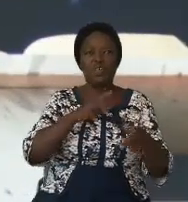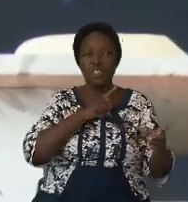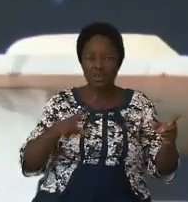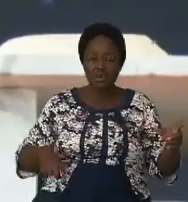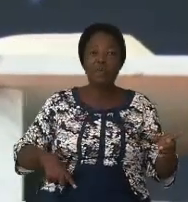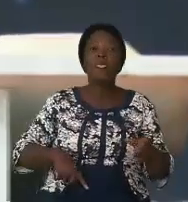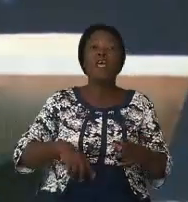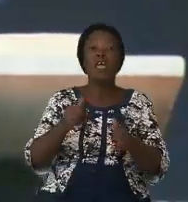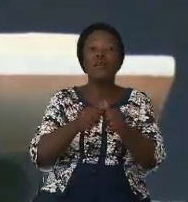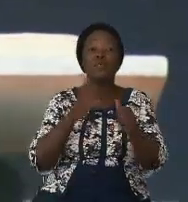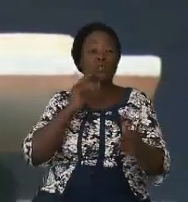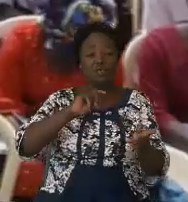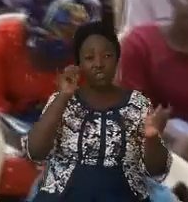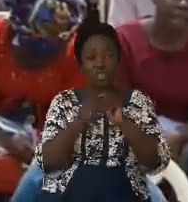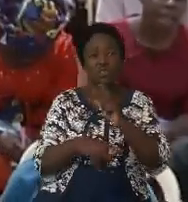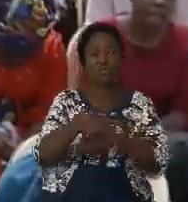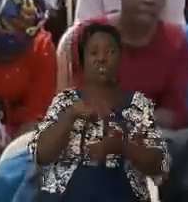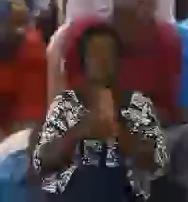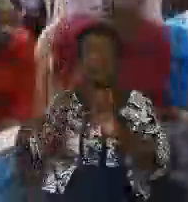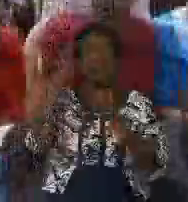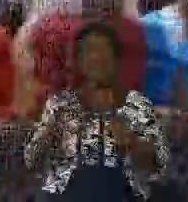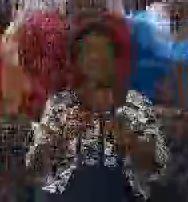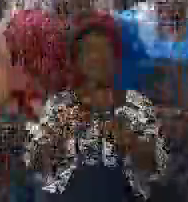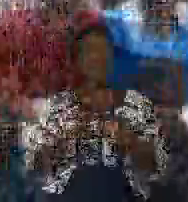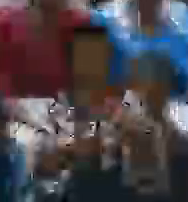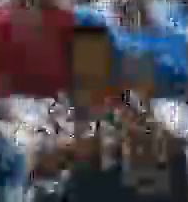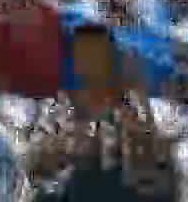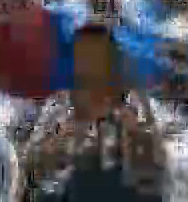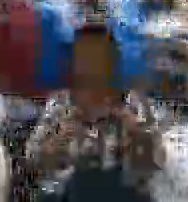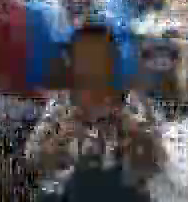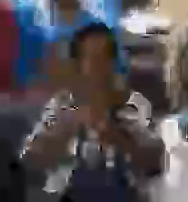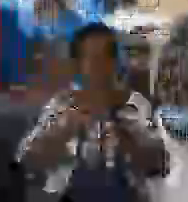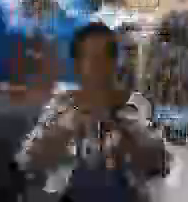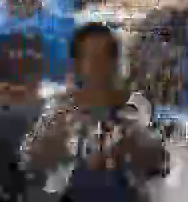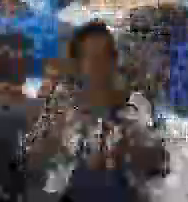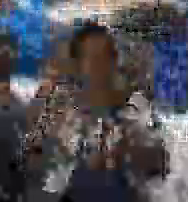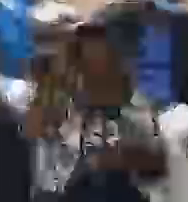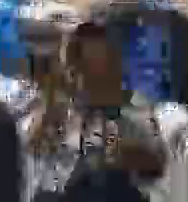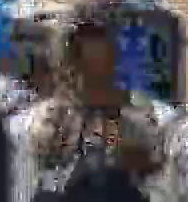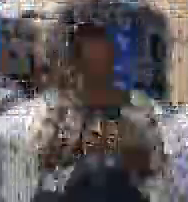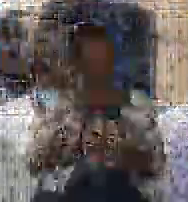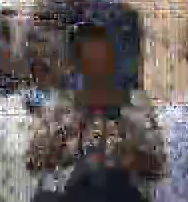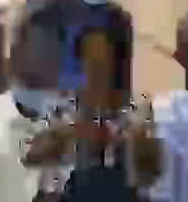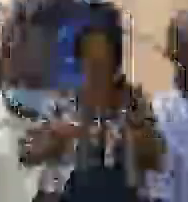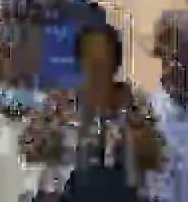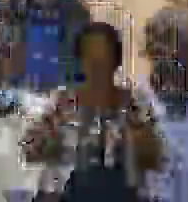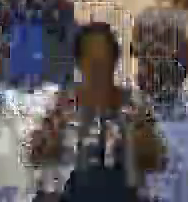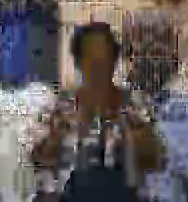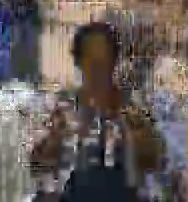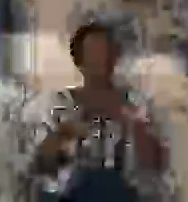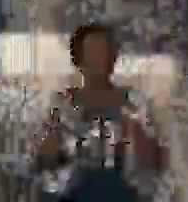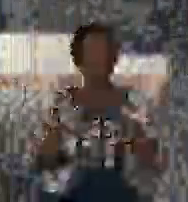God, everything is going to change. I said, everything will change. Number three now, our